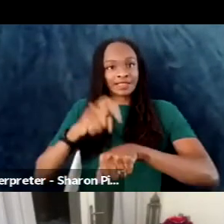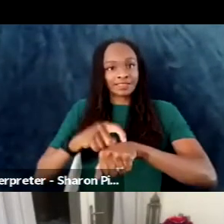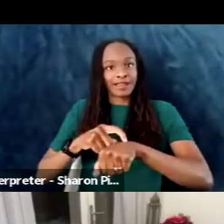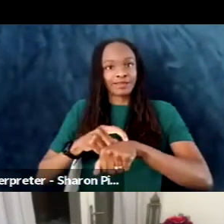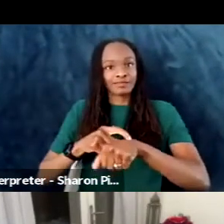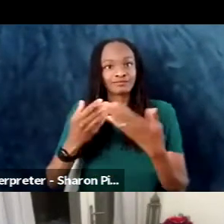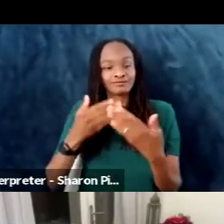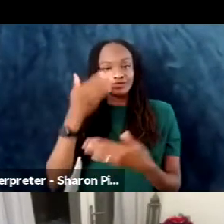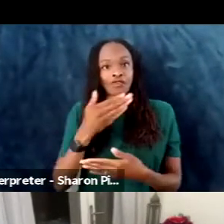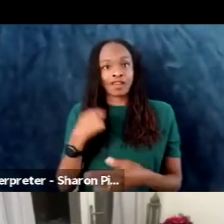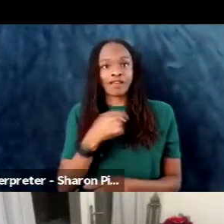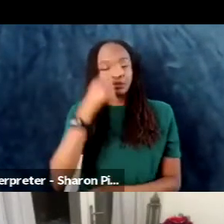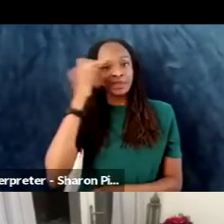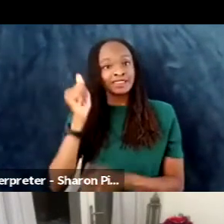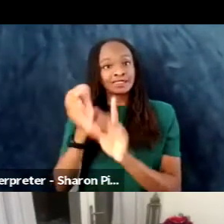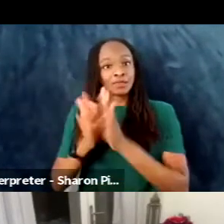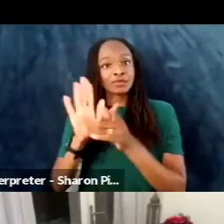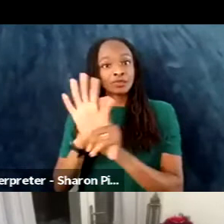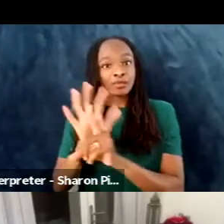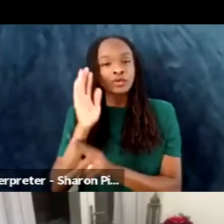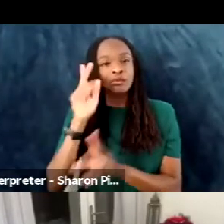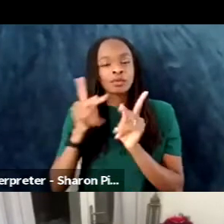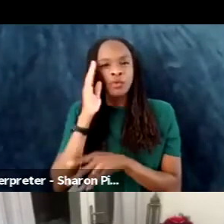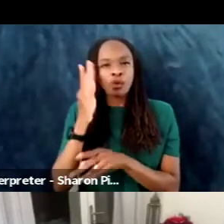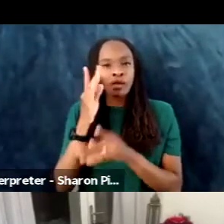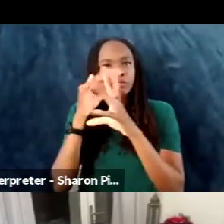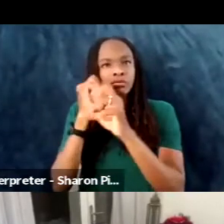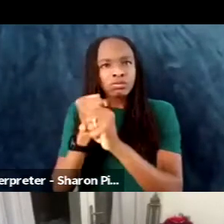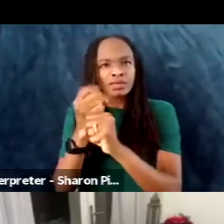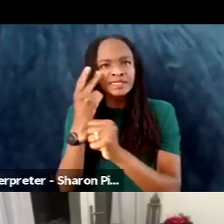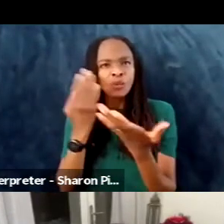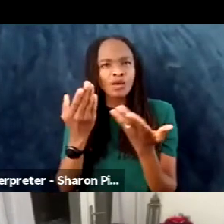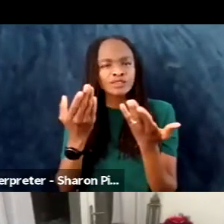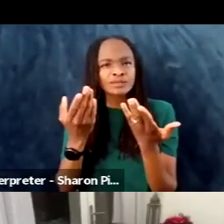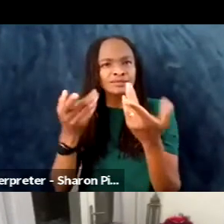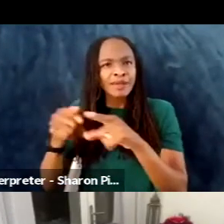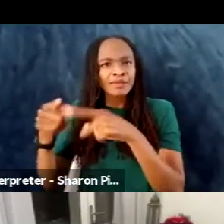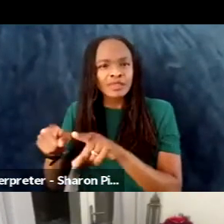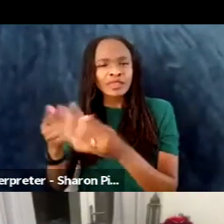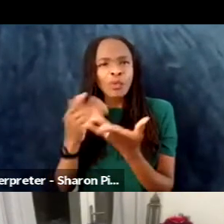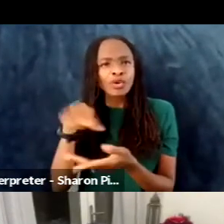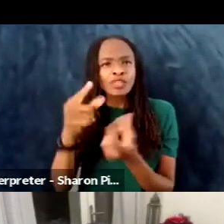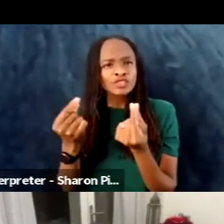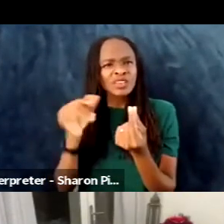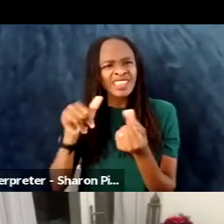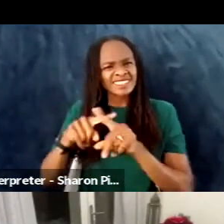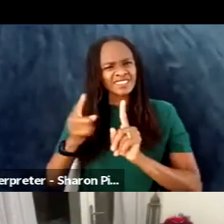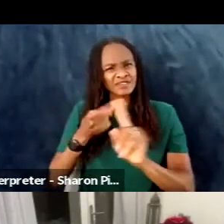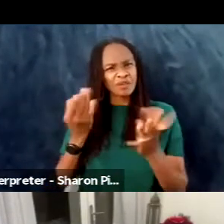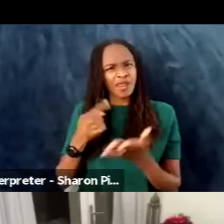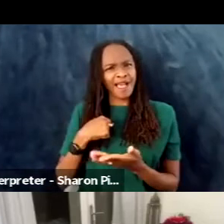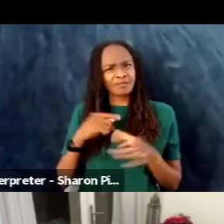popular. People will see as to what are they doing, which is different from what I'm doing. And you'll